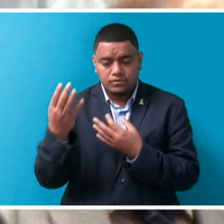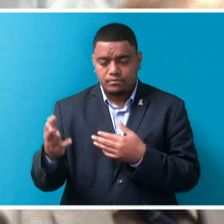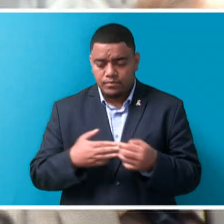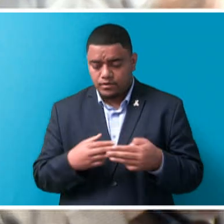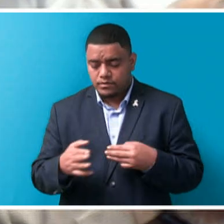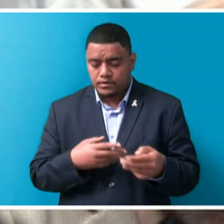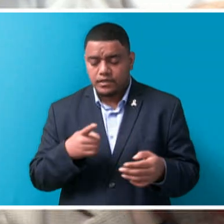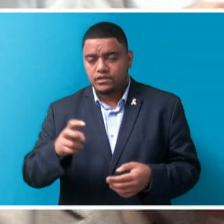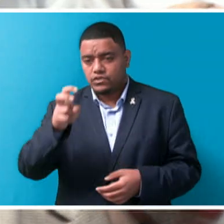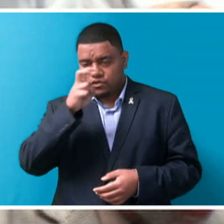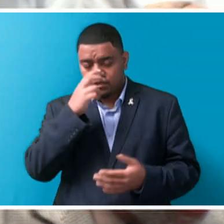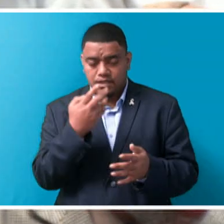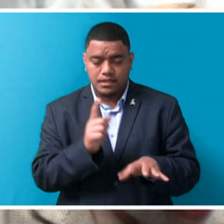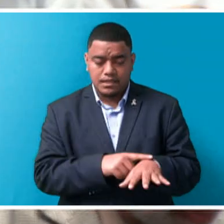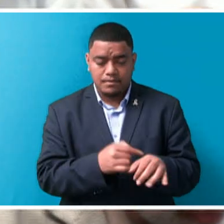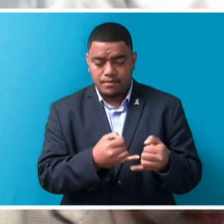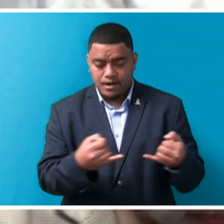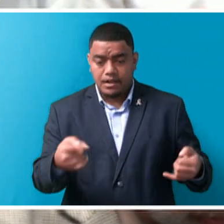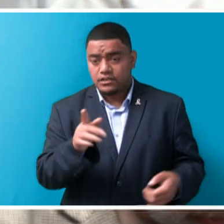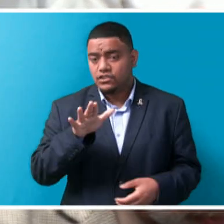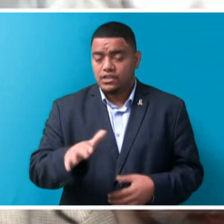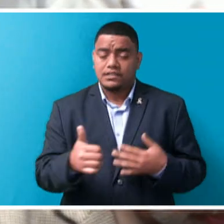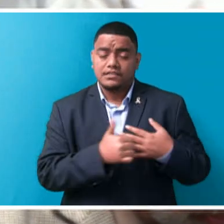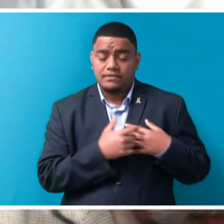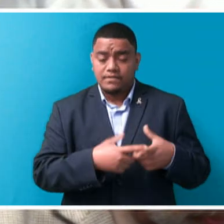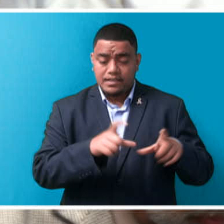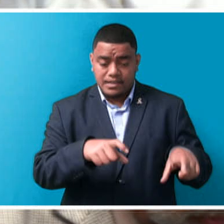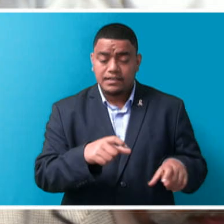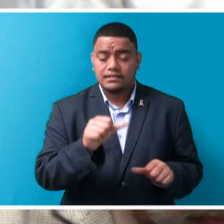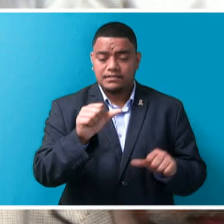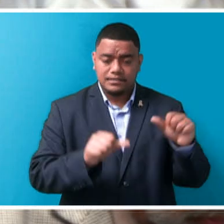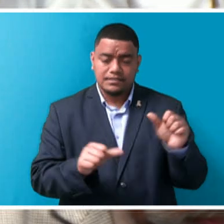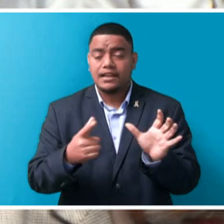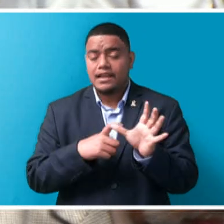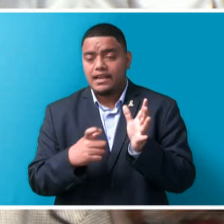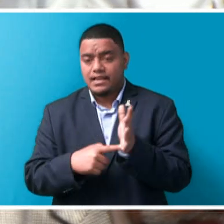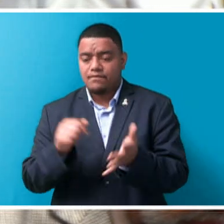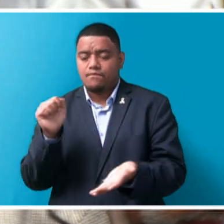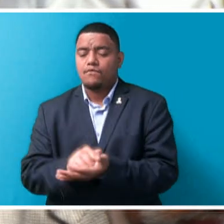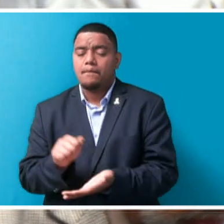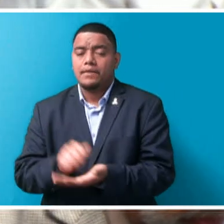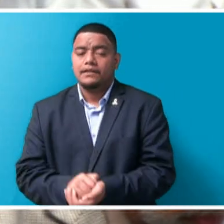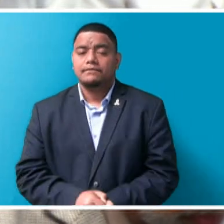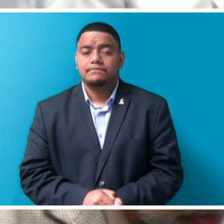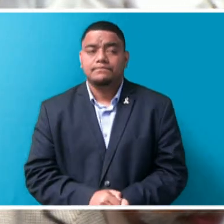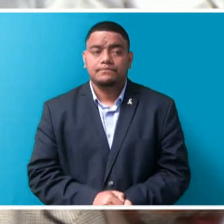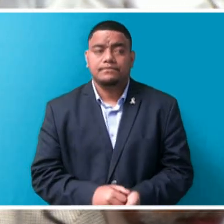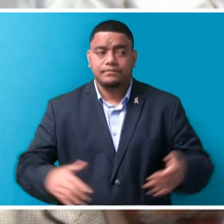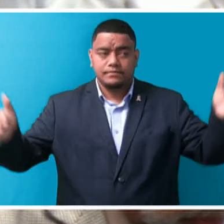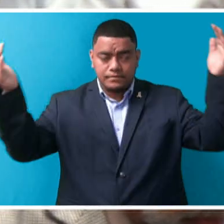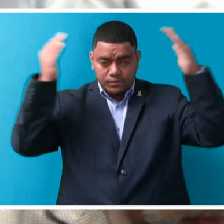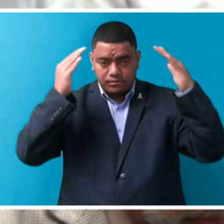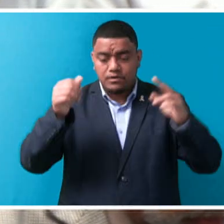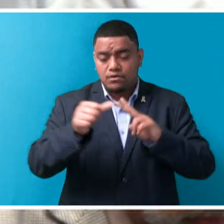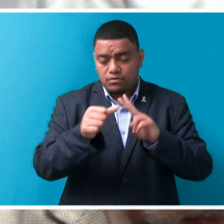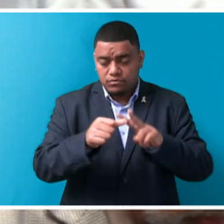enforce strict timelines so that the urgent child safety cases are assessed and acted upon promptly. Mr. Speaker, it will also